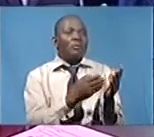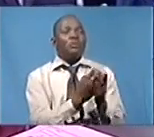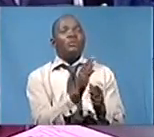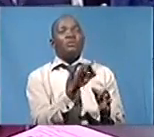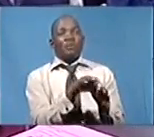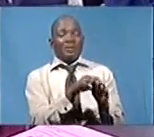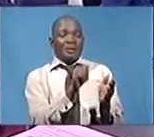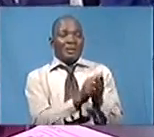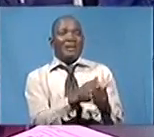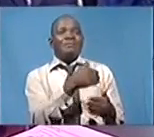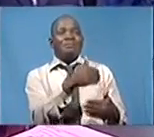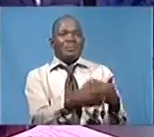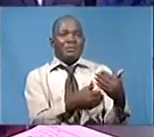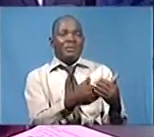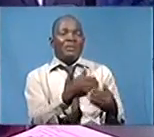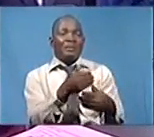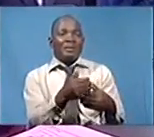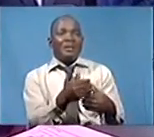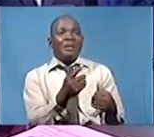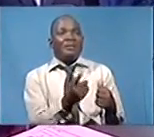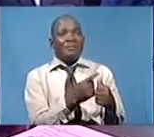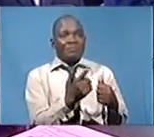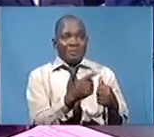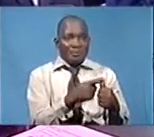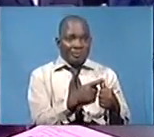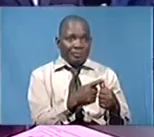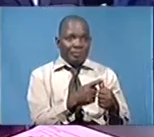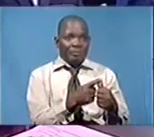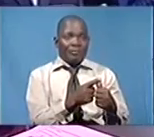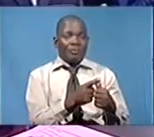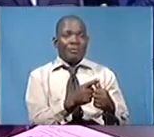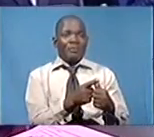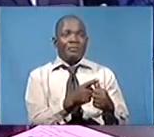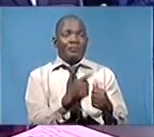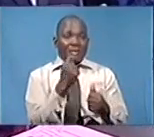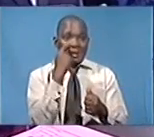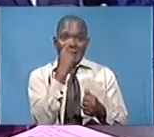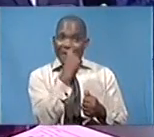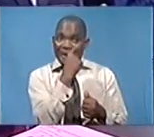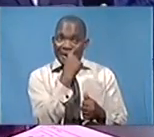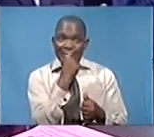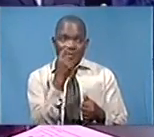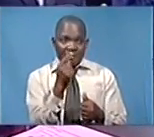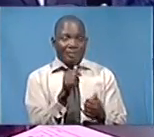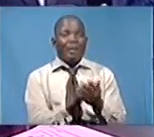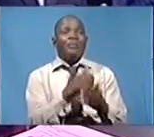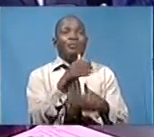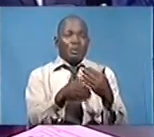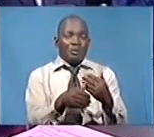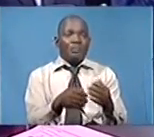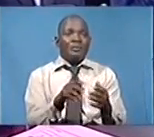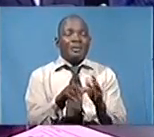that process involves taking the card itself, which is the process of